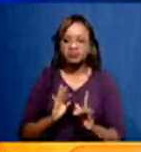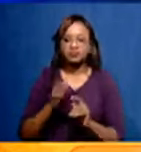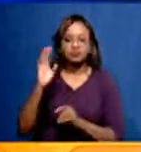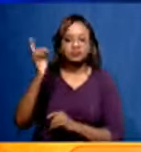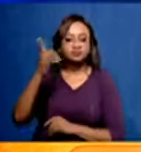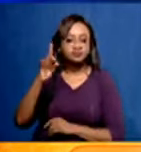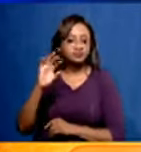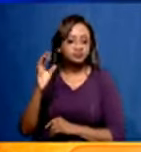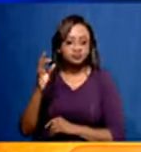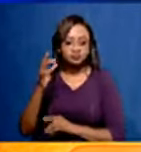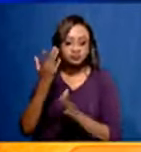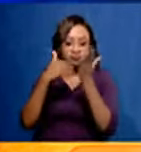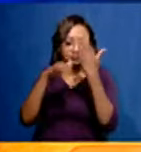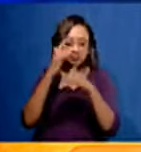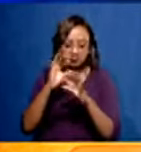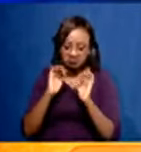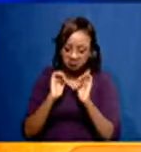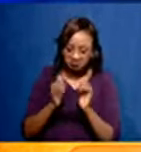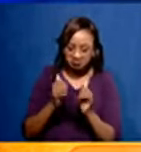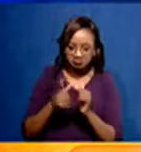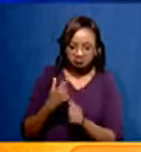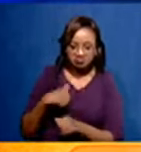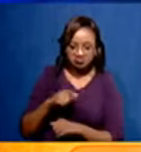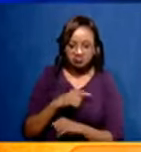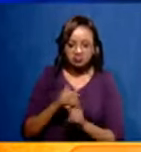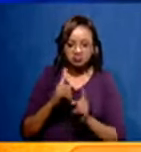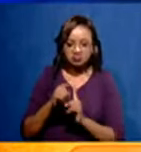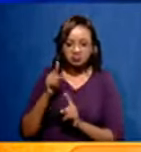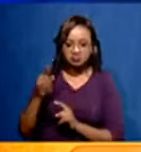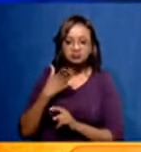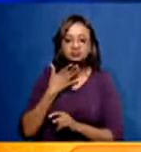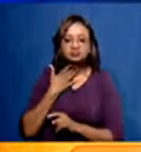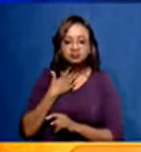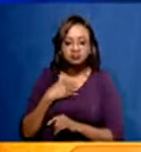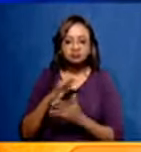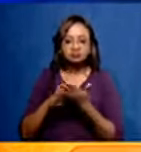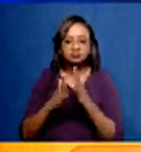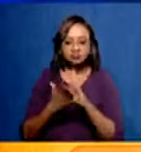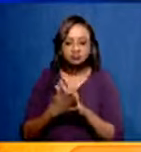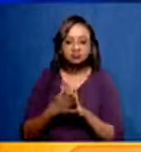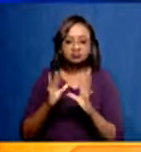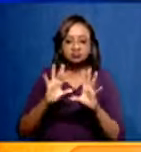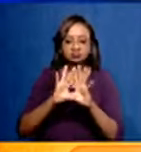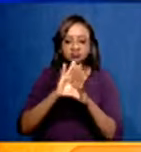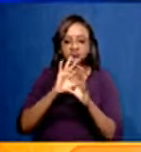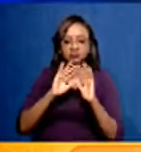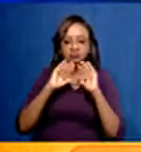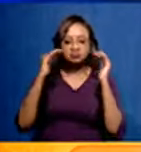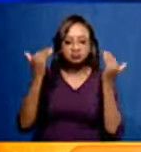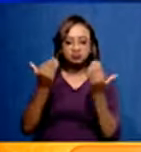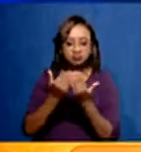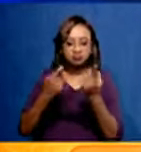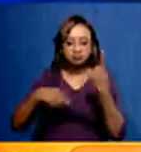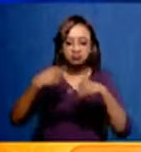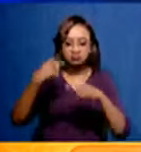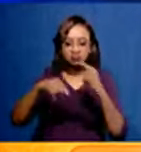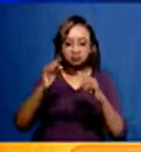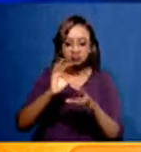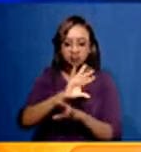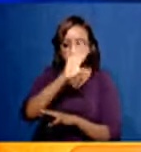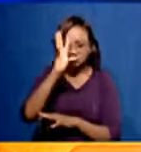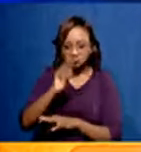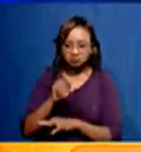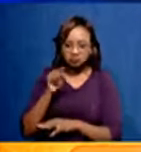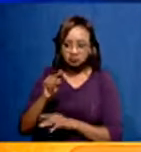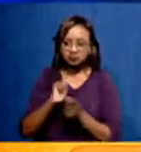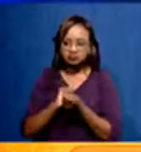in a great place, but it wants to become the globally competitive university which transforms